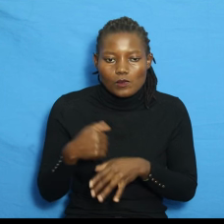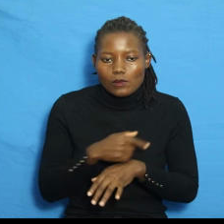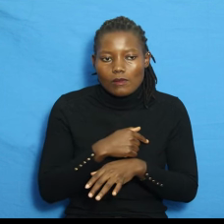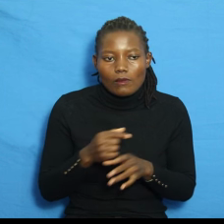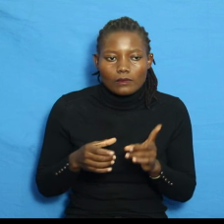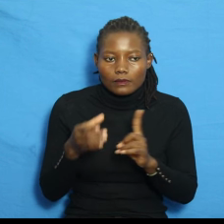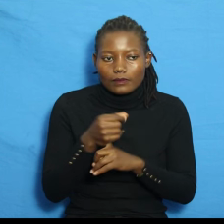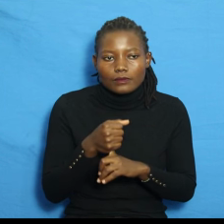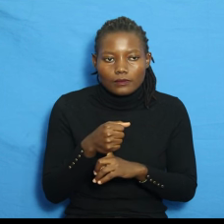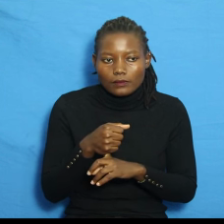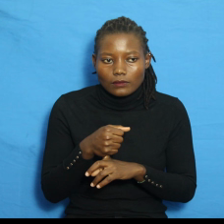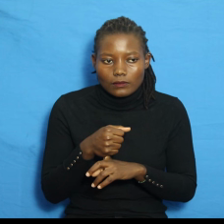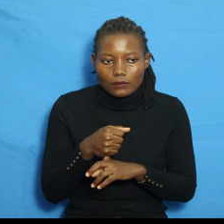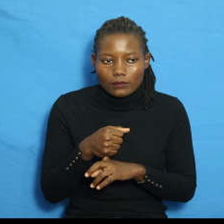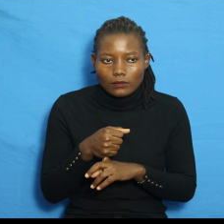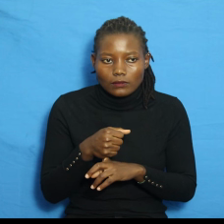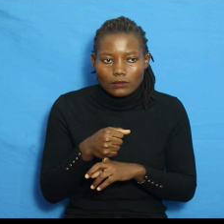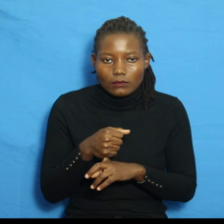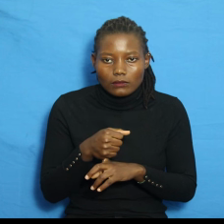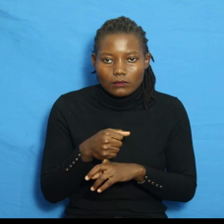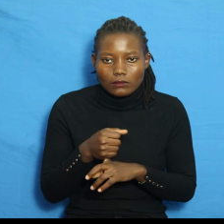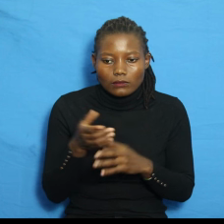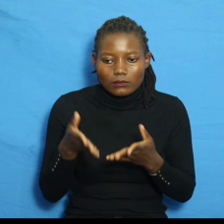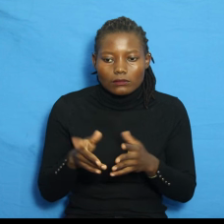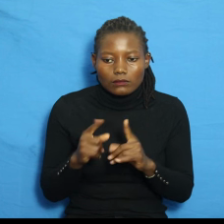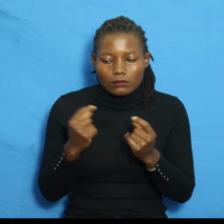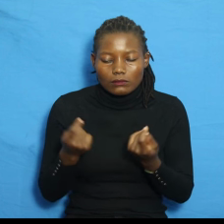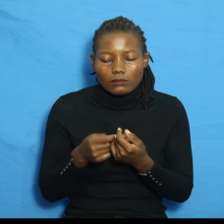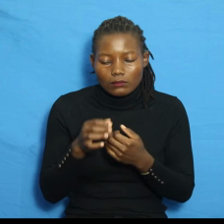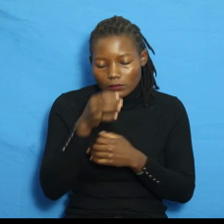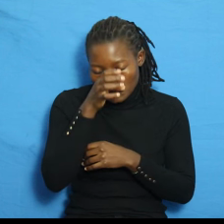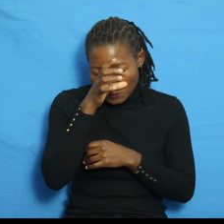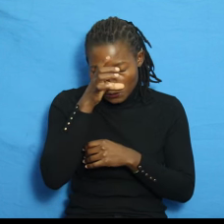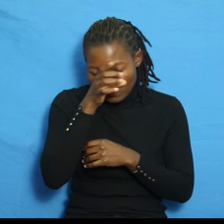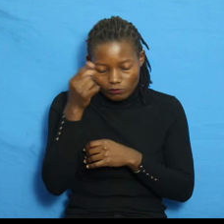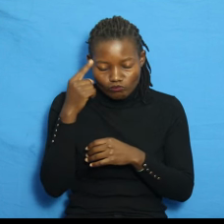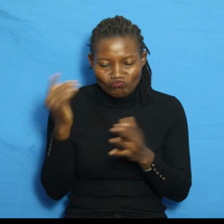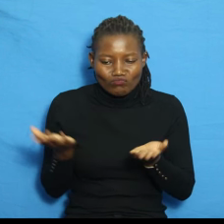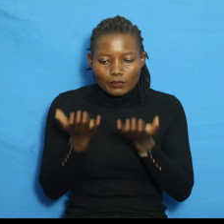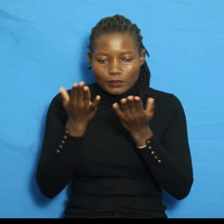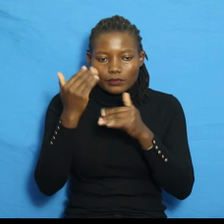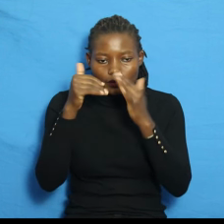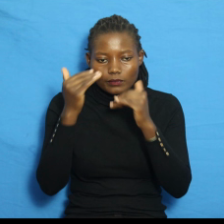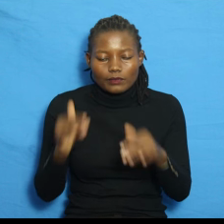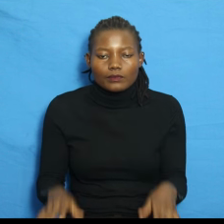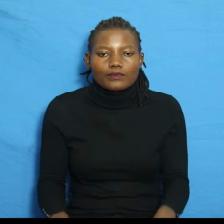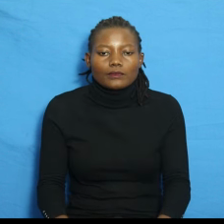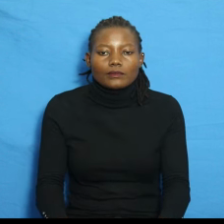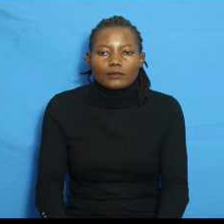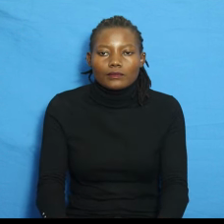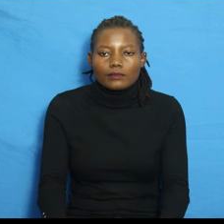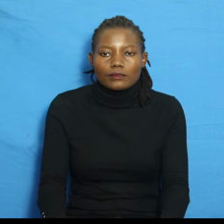biomechanics, uh, and helping us also to achieve this aim of